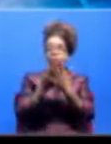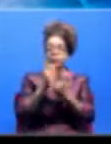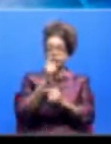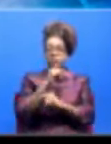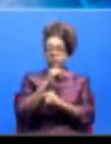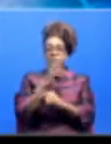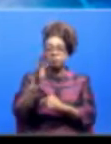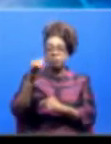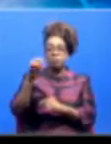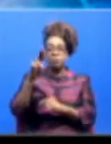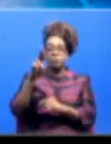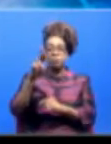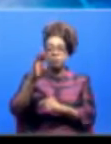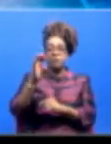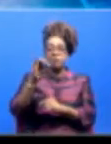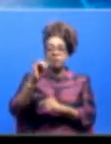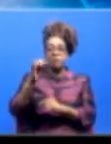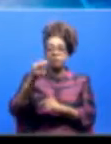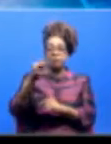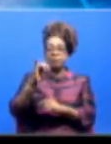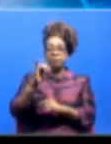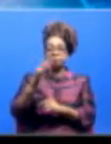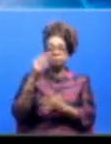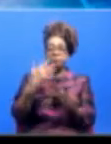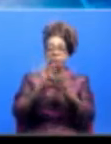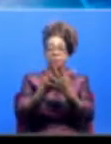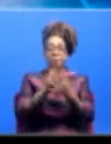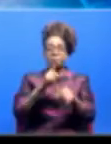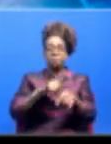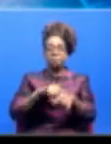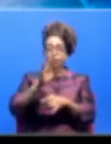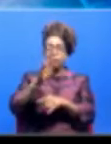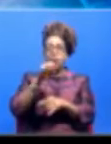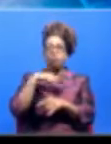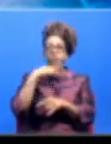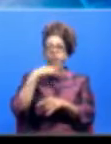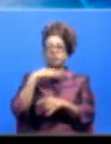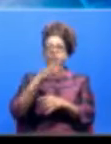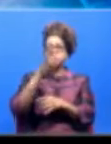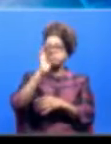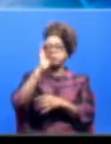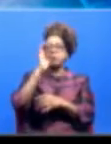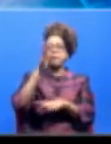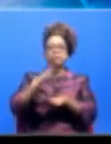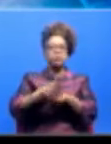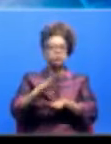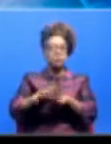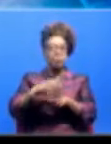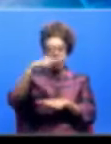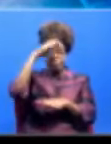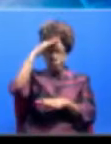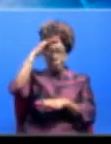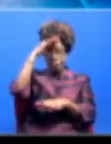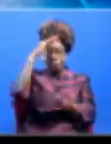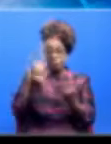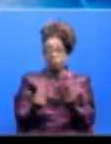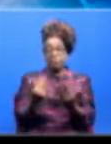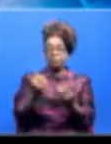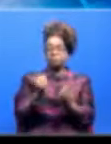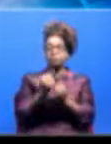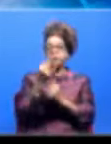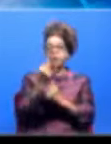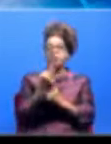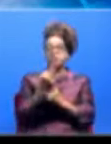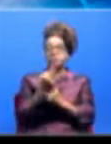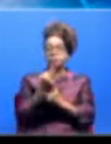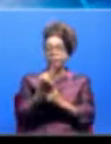was arrested as the number of those who have died after consuming illicit brew over the weekend rose to 13. And as